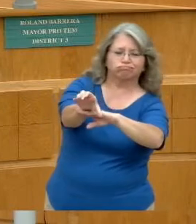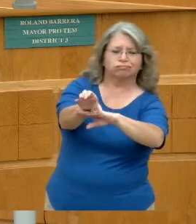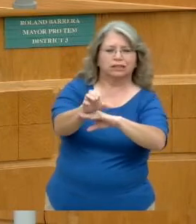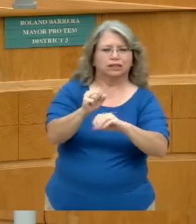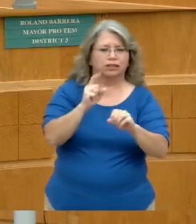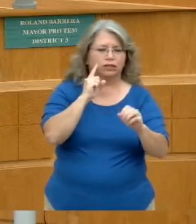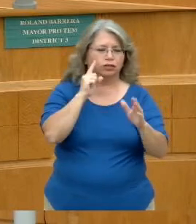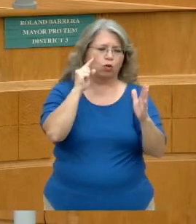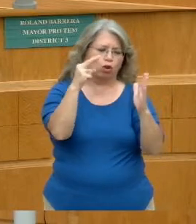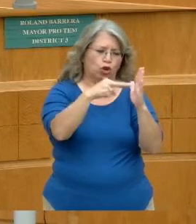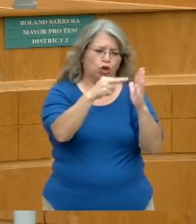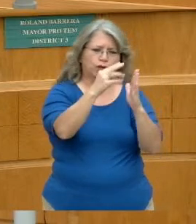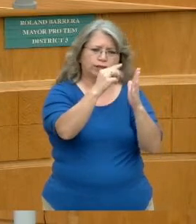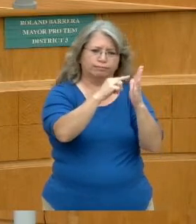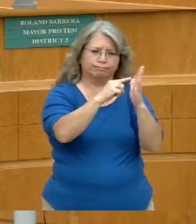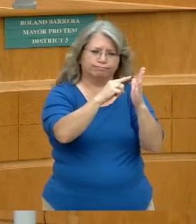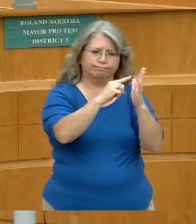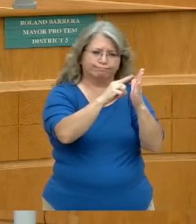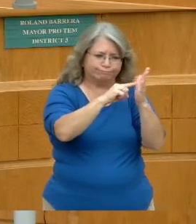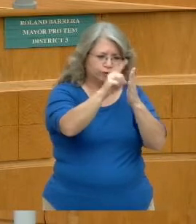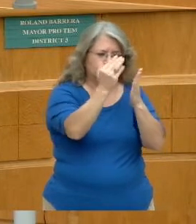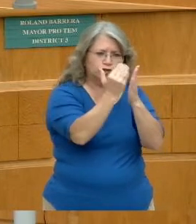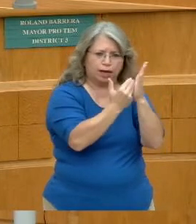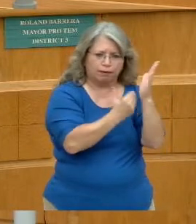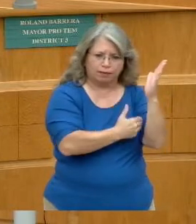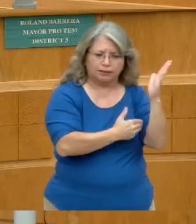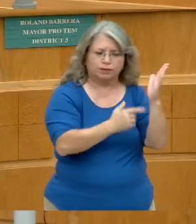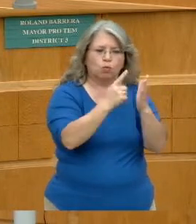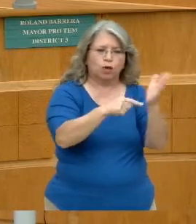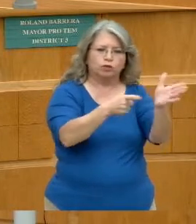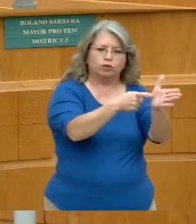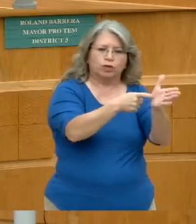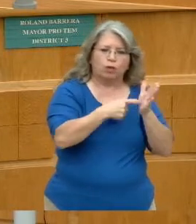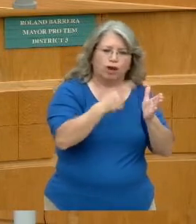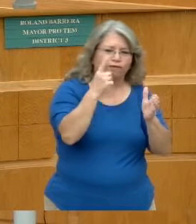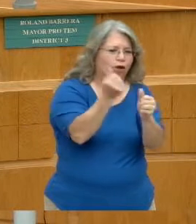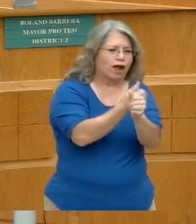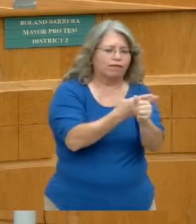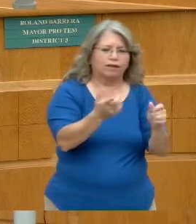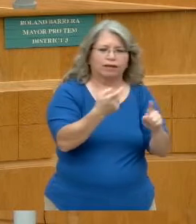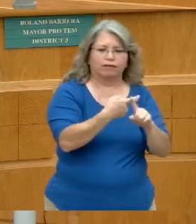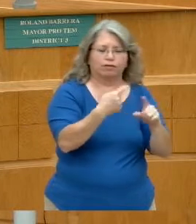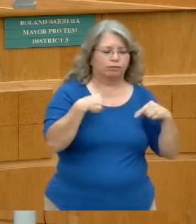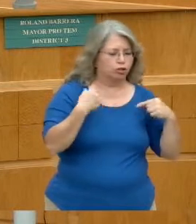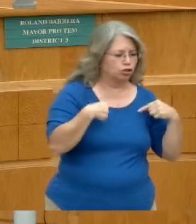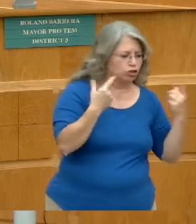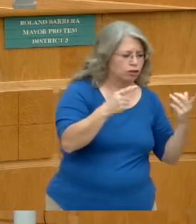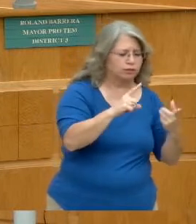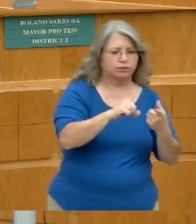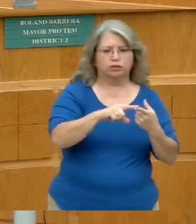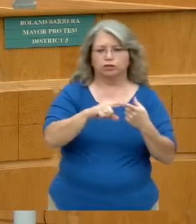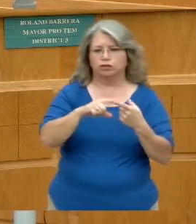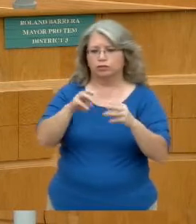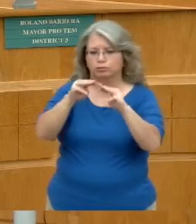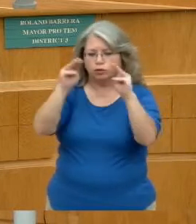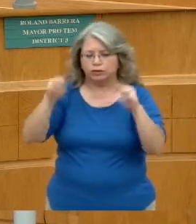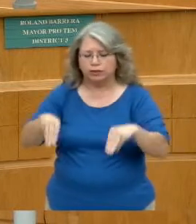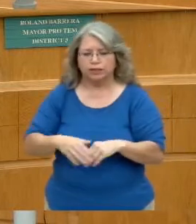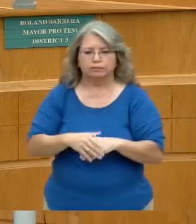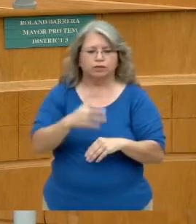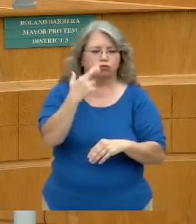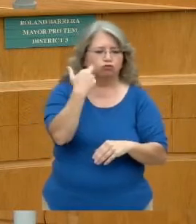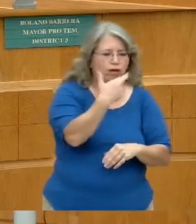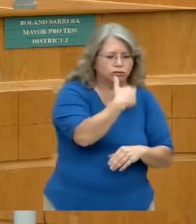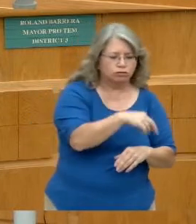checklists for detailed guidance on what is required from everything from gyms to museums, restaurants and hair salons. And once